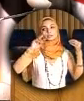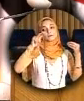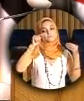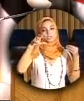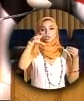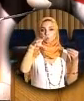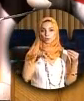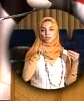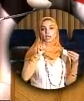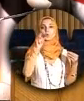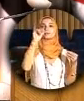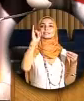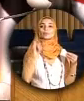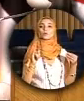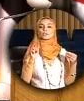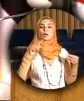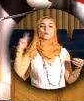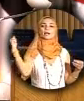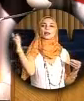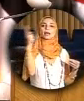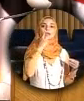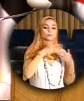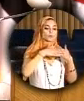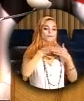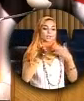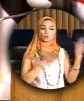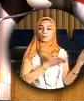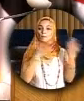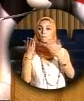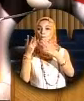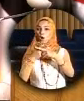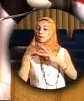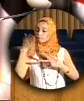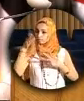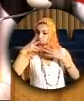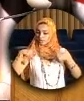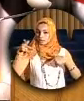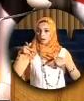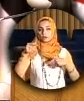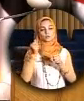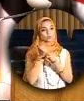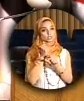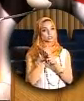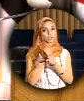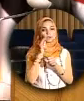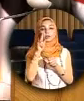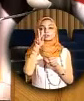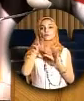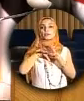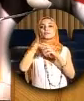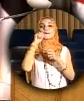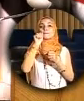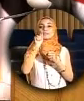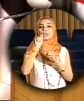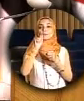inner strength that can enable them to break free from their disabilities and realize their full potential in